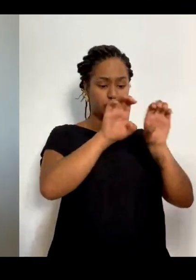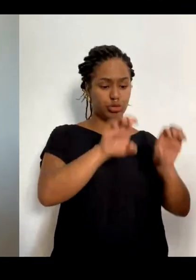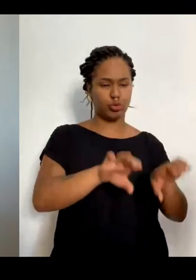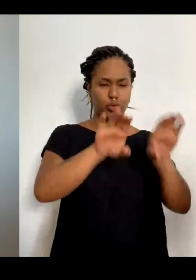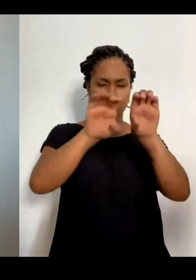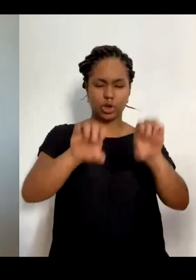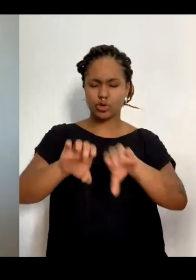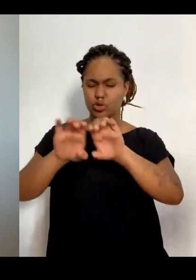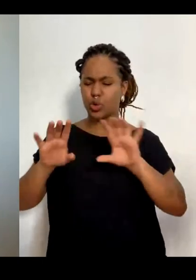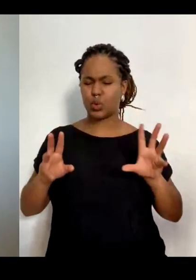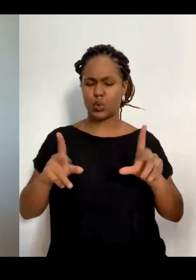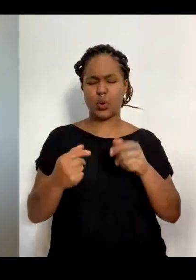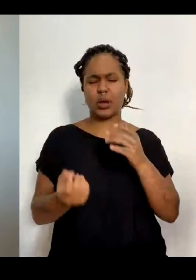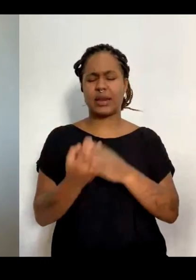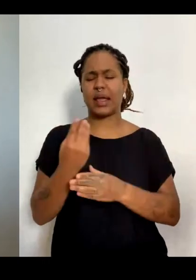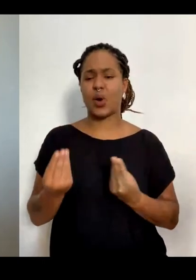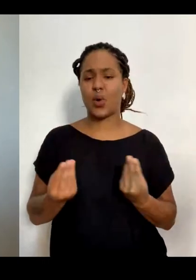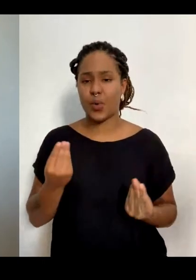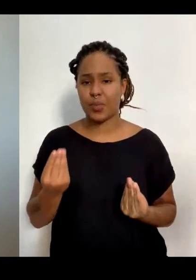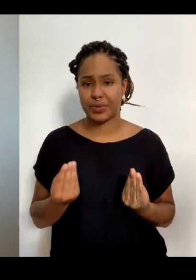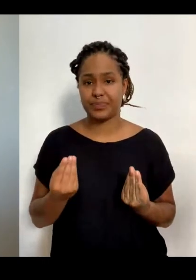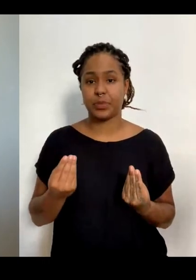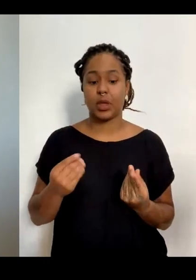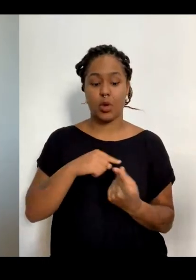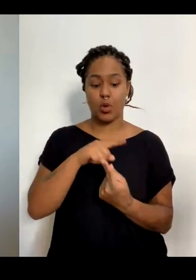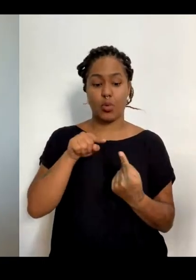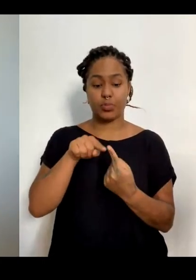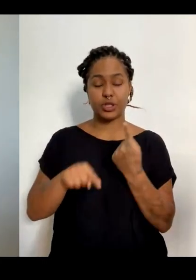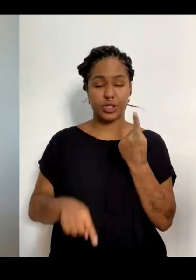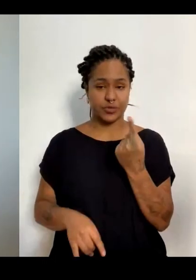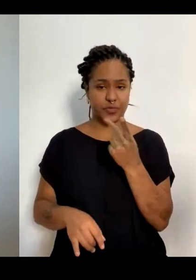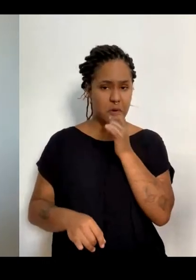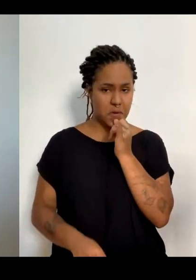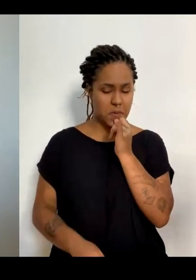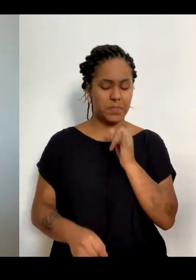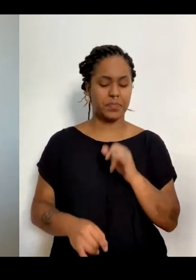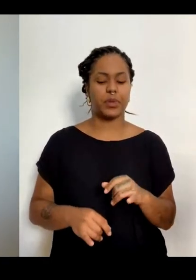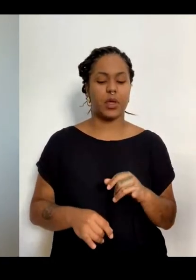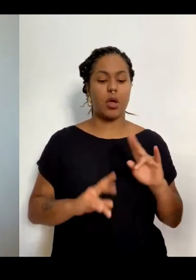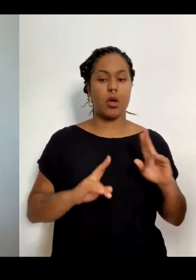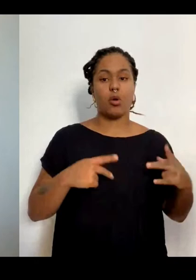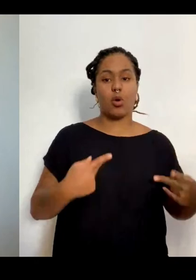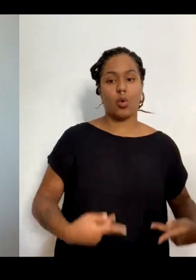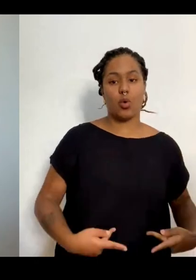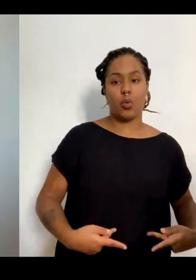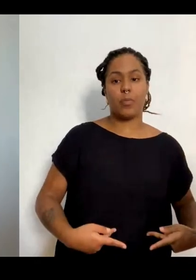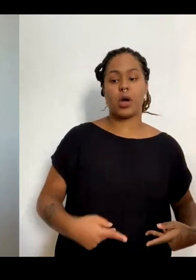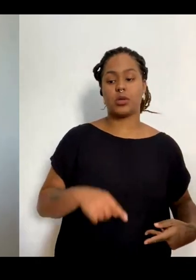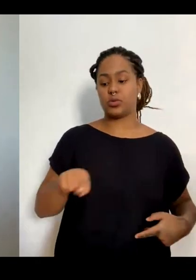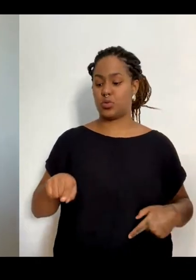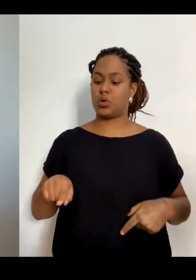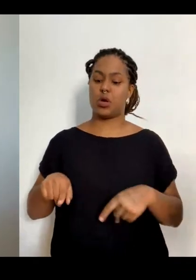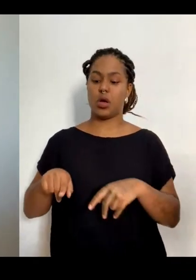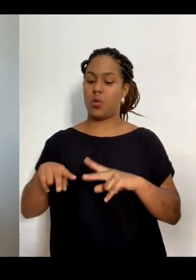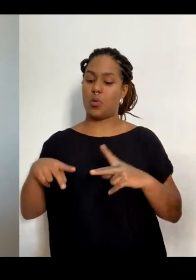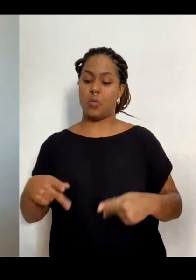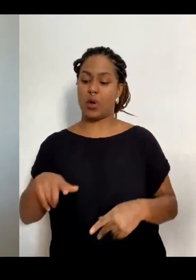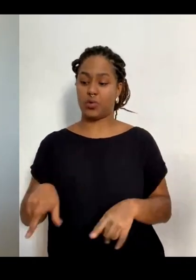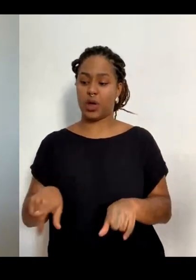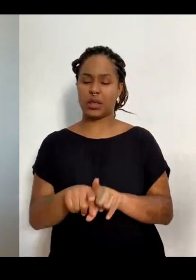separation between humans and non-humans or the protection of Some Humans by law but not of other humans right